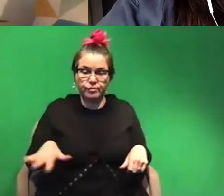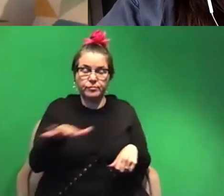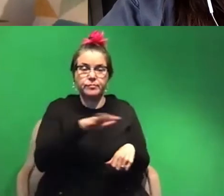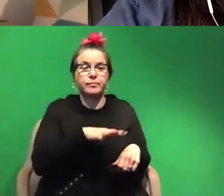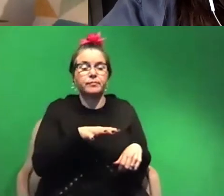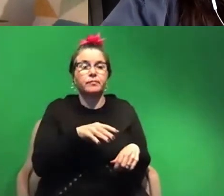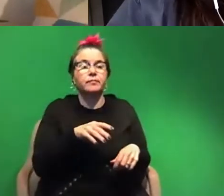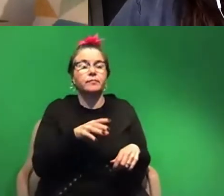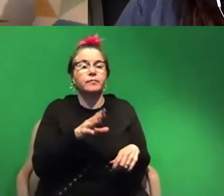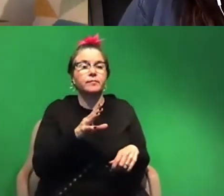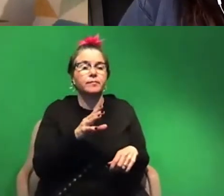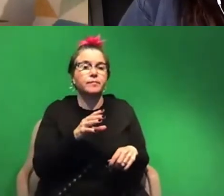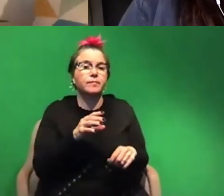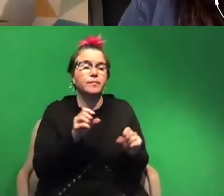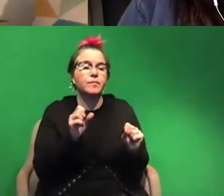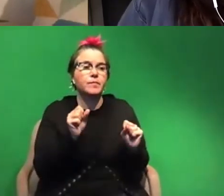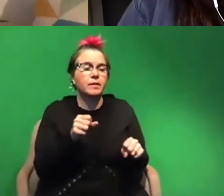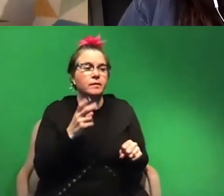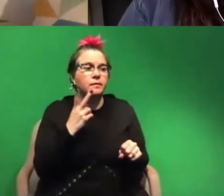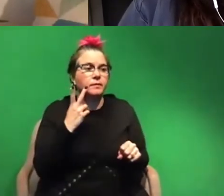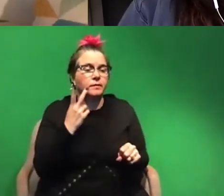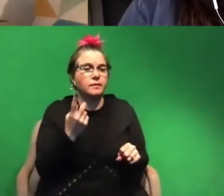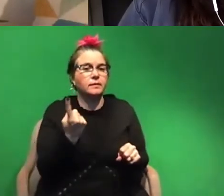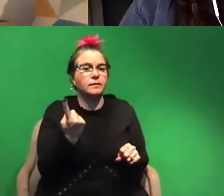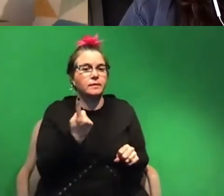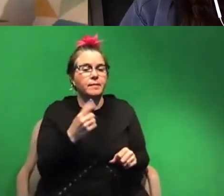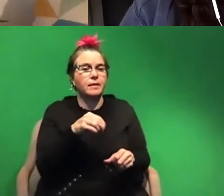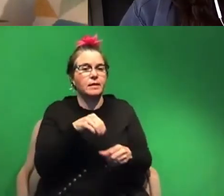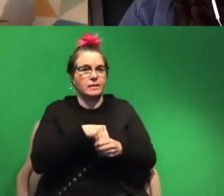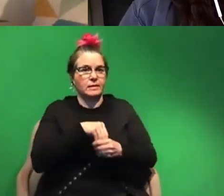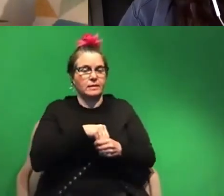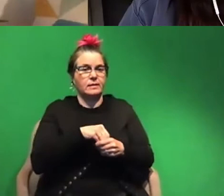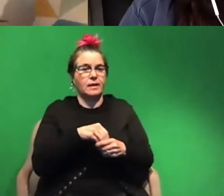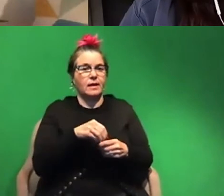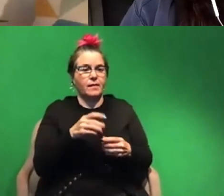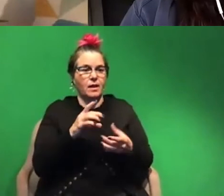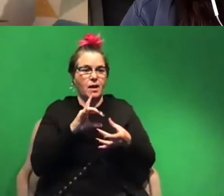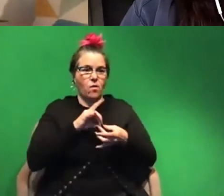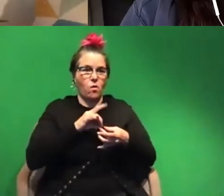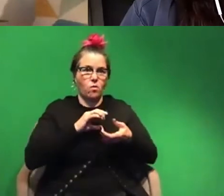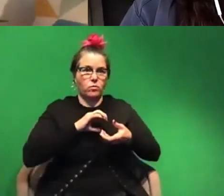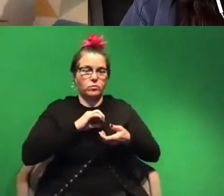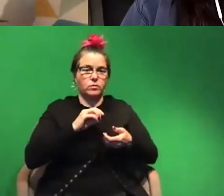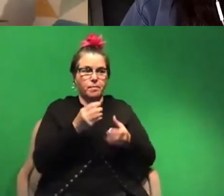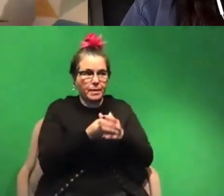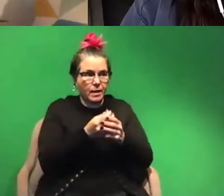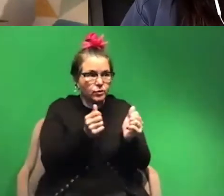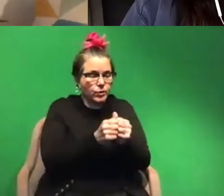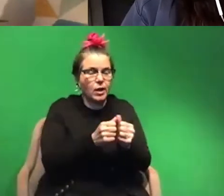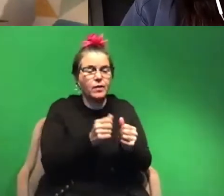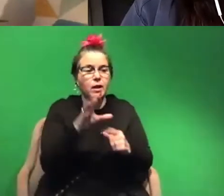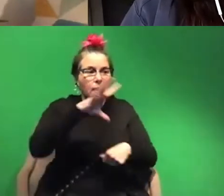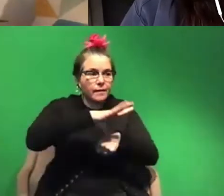see that there's something inside them that holds them together, that holds a plant together, that holds a leaf